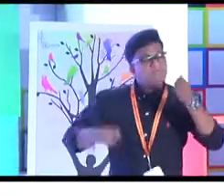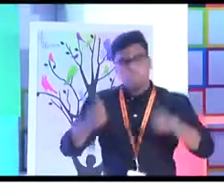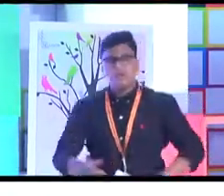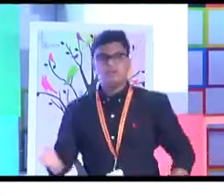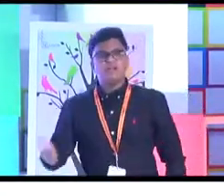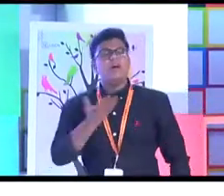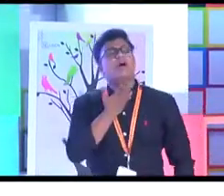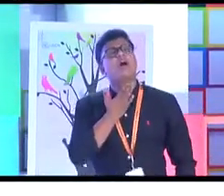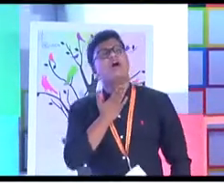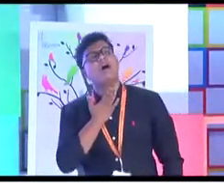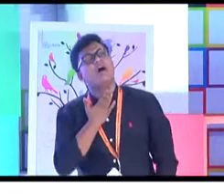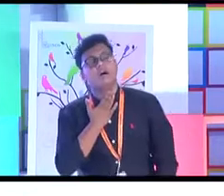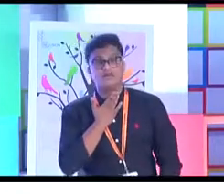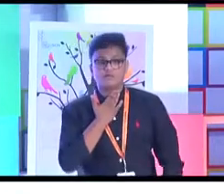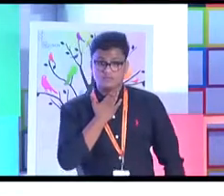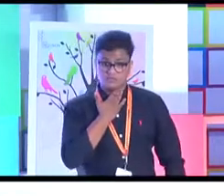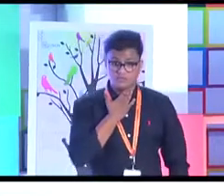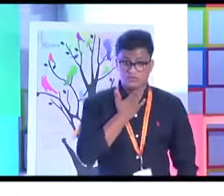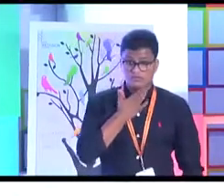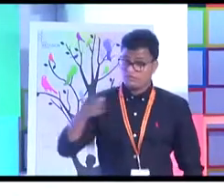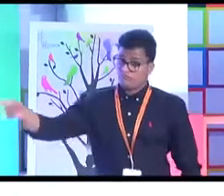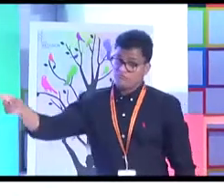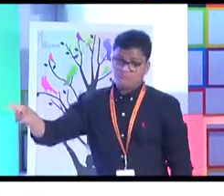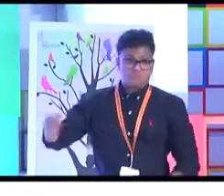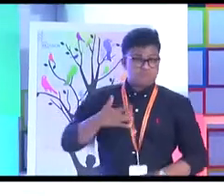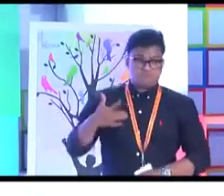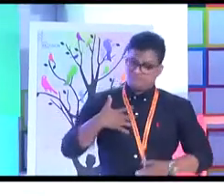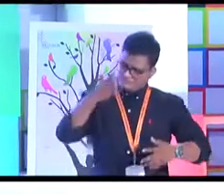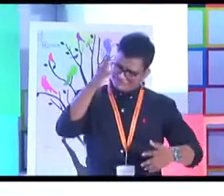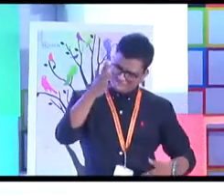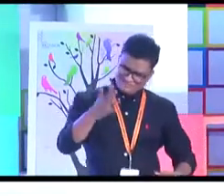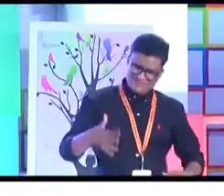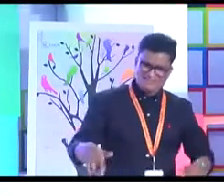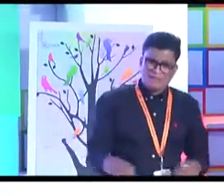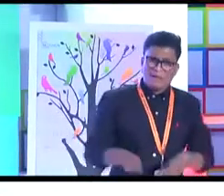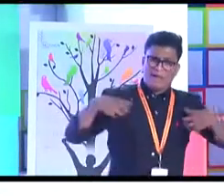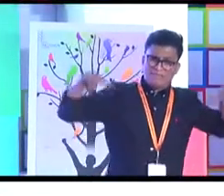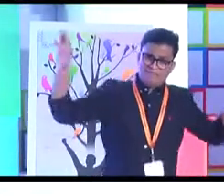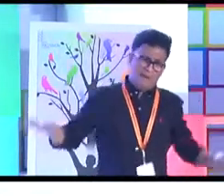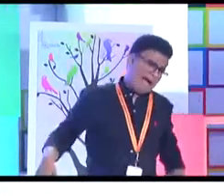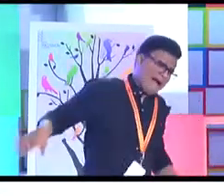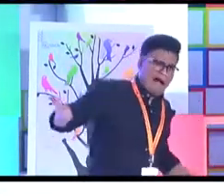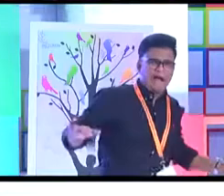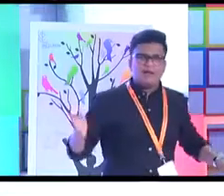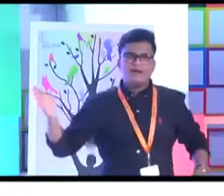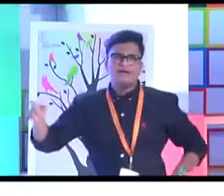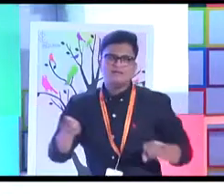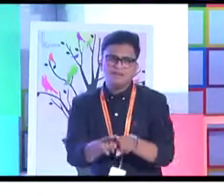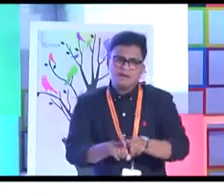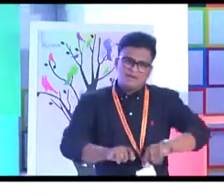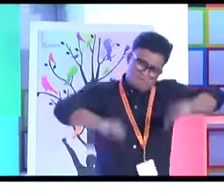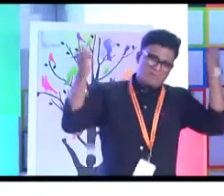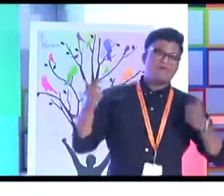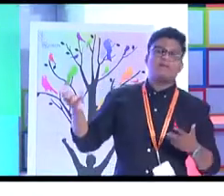tell that I am caged. But I am a fly. I am flying in the sky with my determination, willpower, just like this inclusion logo,